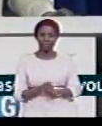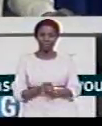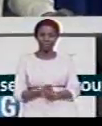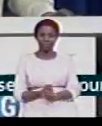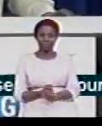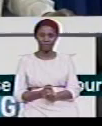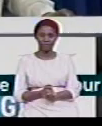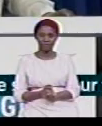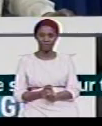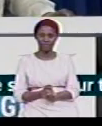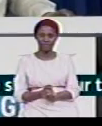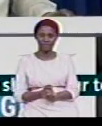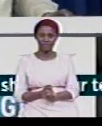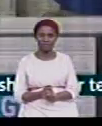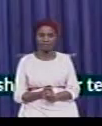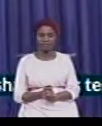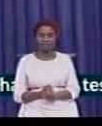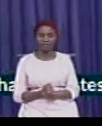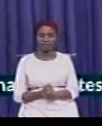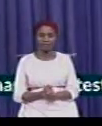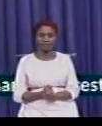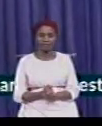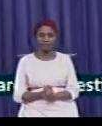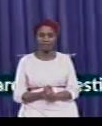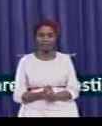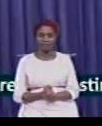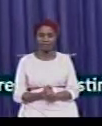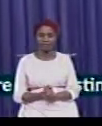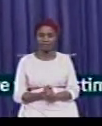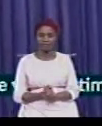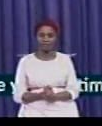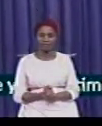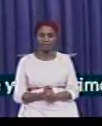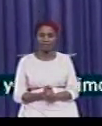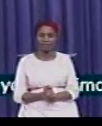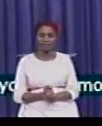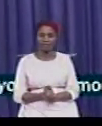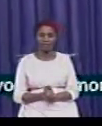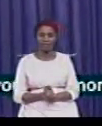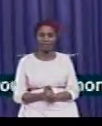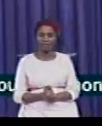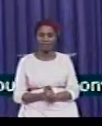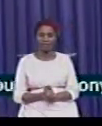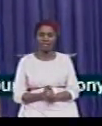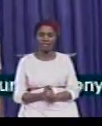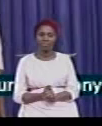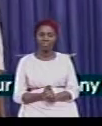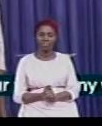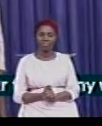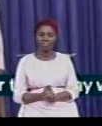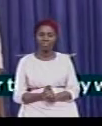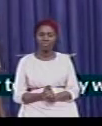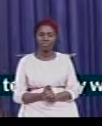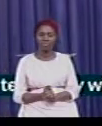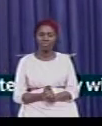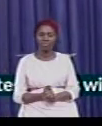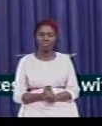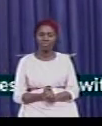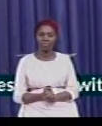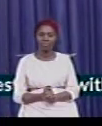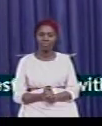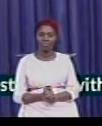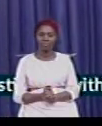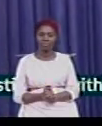Praise the Lord. Mi daradia si miti kumase miti ka ahinsan